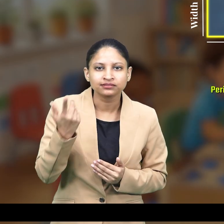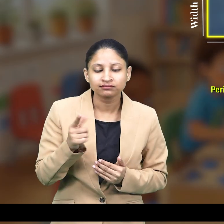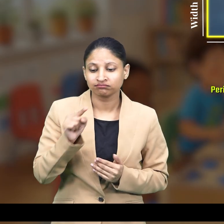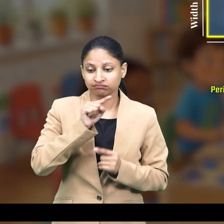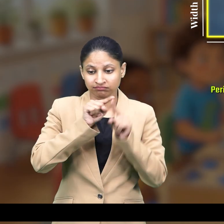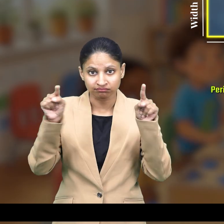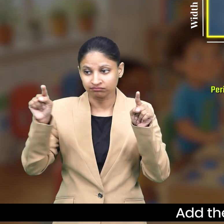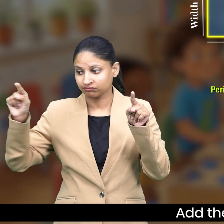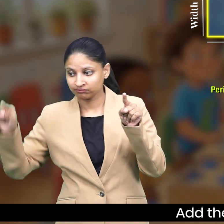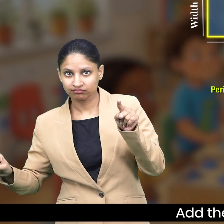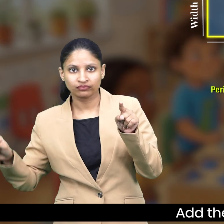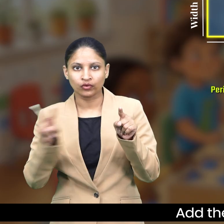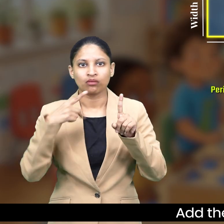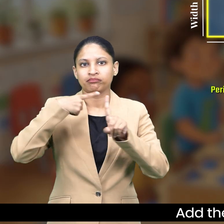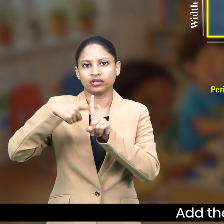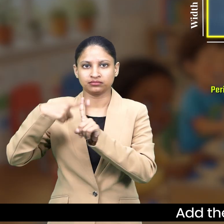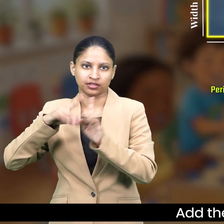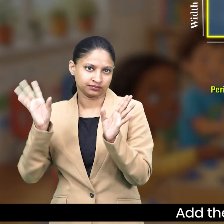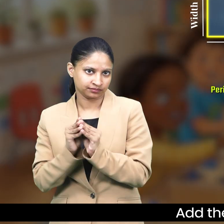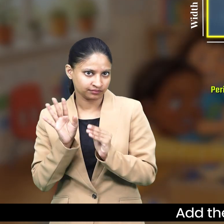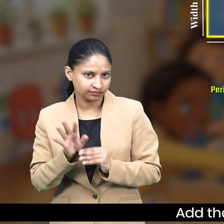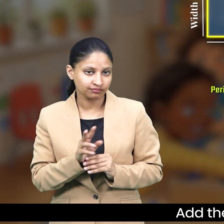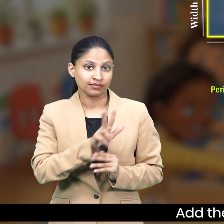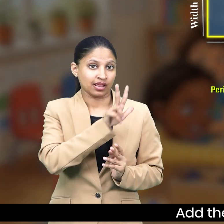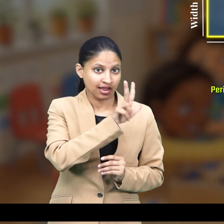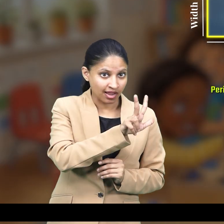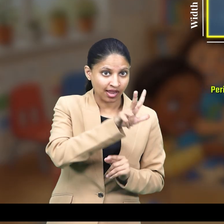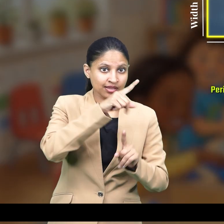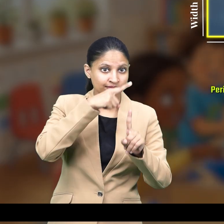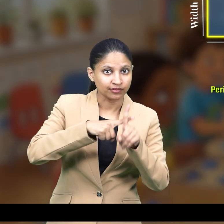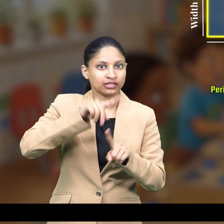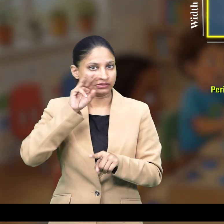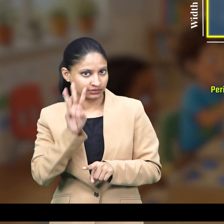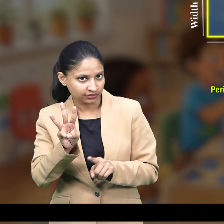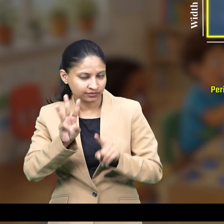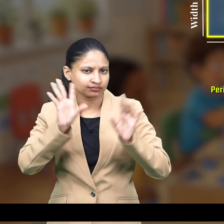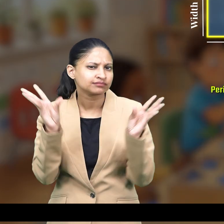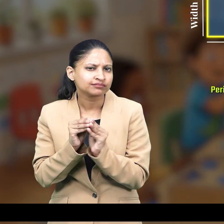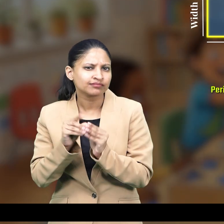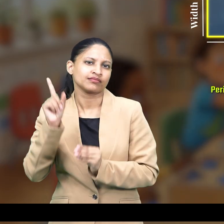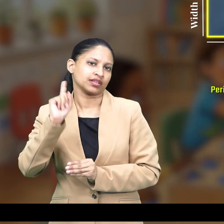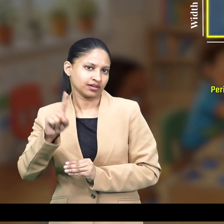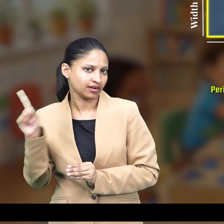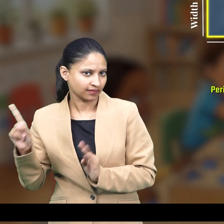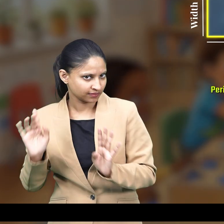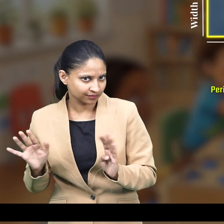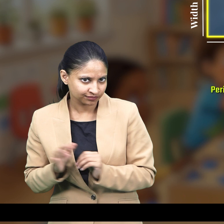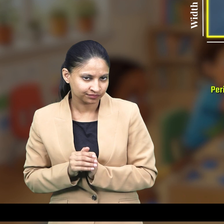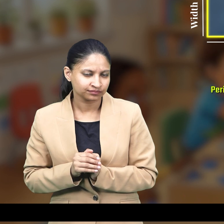Step 1. Add the length and the width. 8 plus 3 is equal to